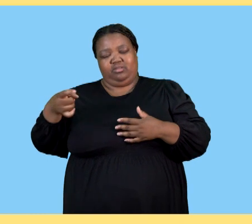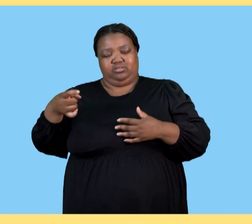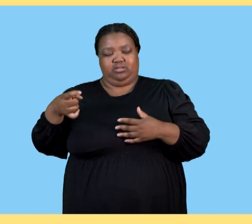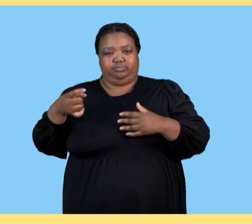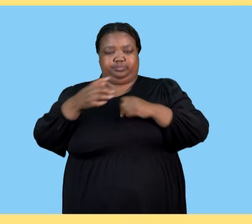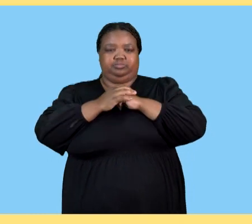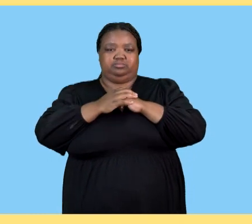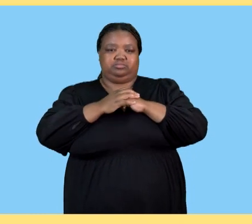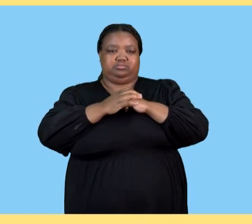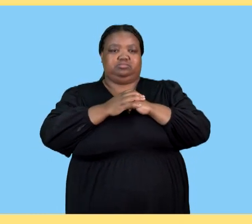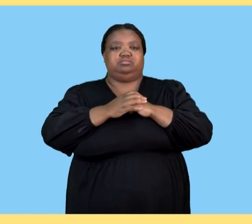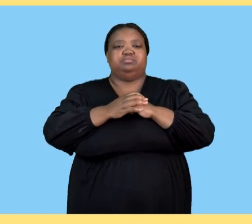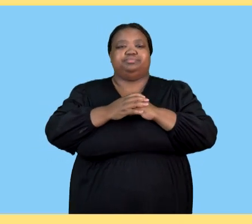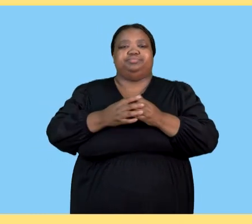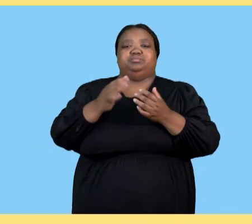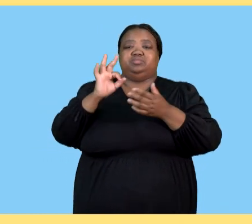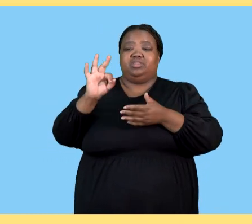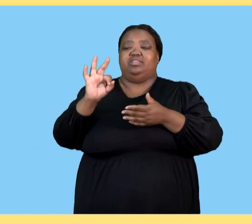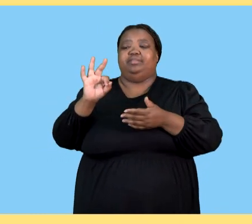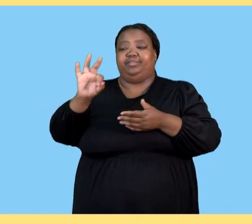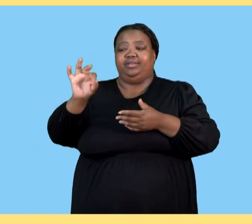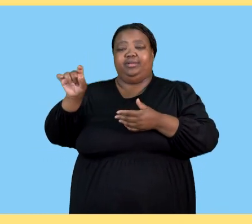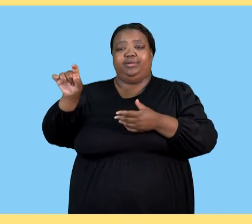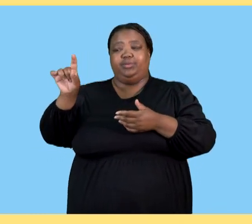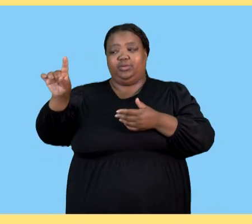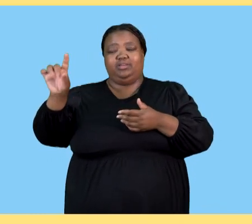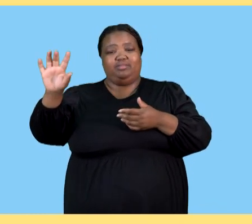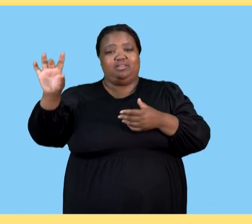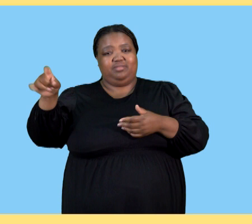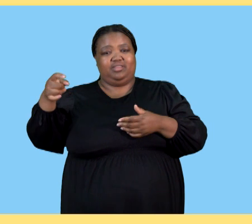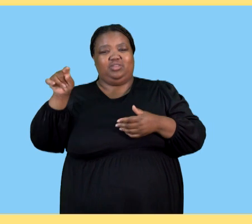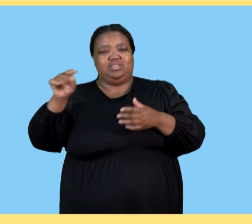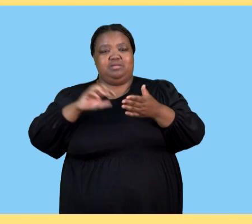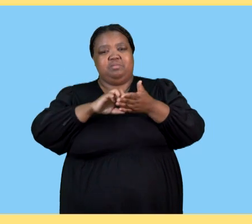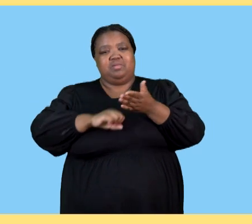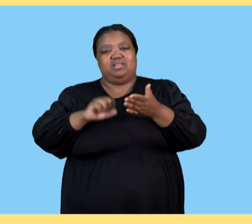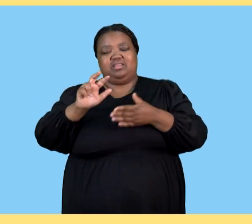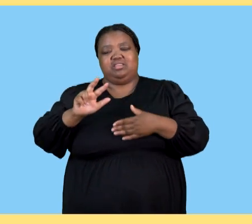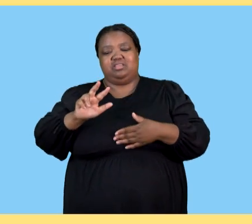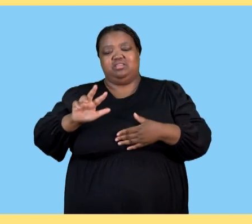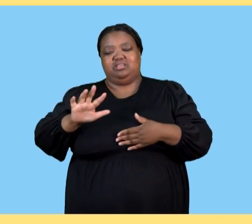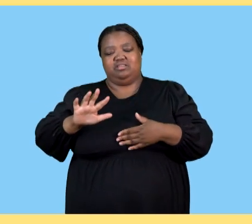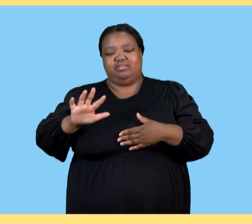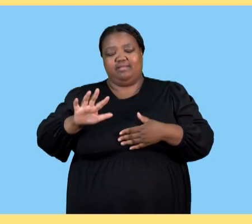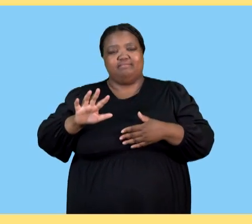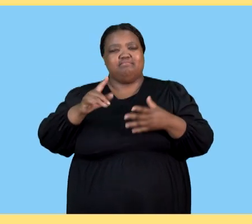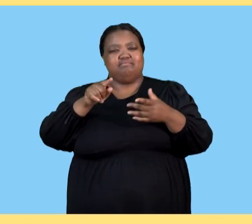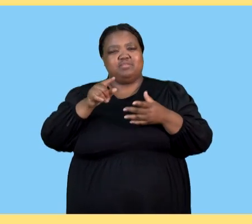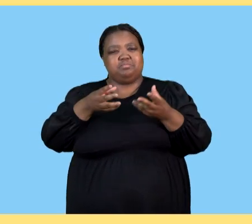side, 315,000. Then I say 315 minus 85. That gives me